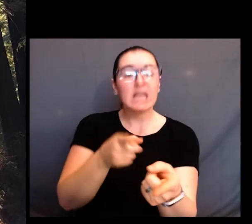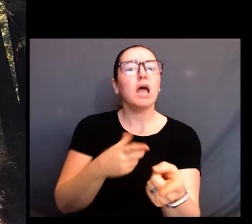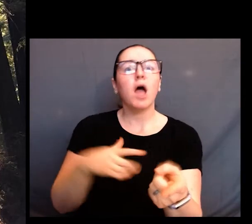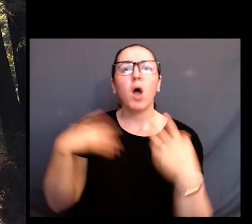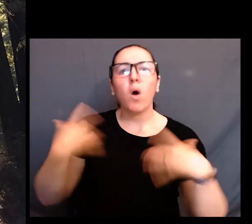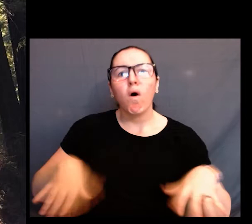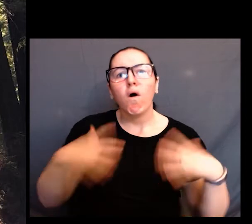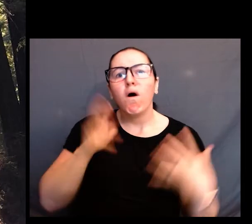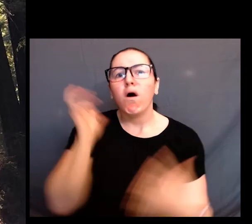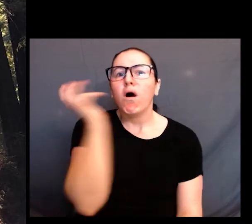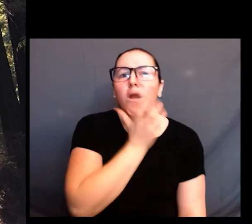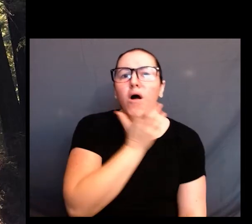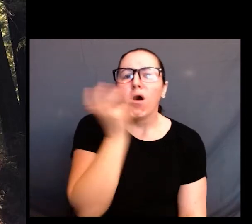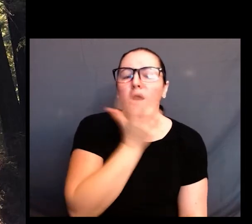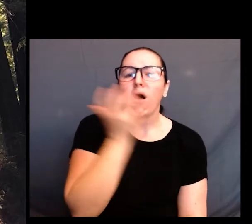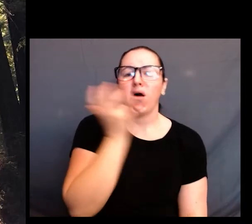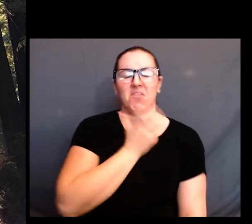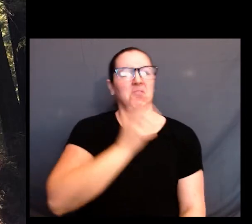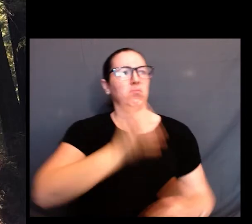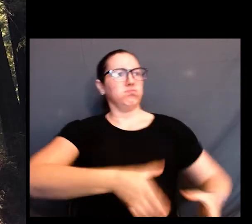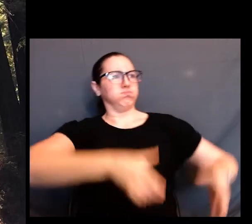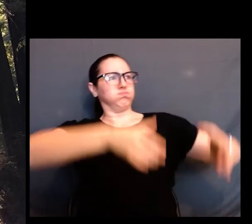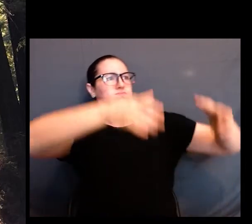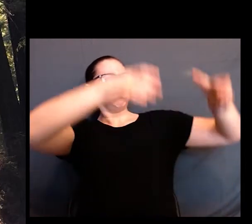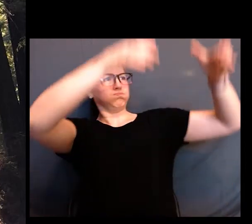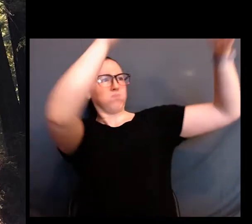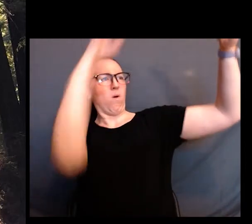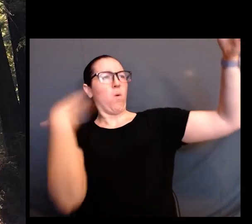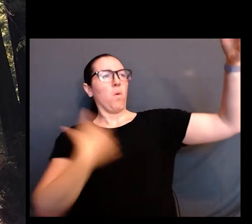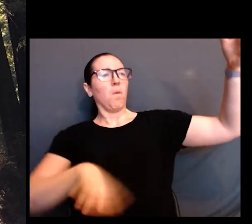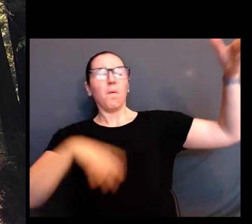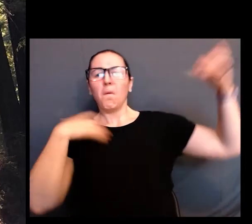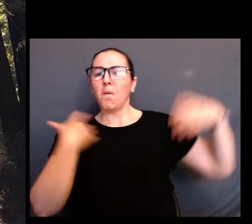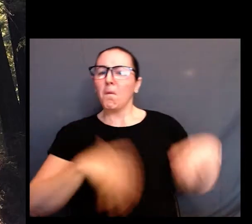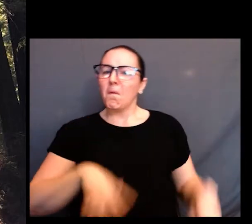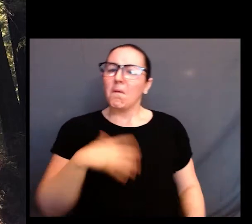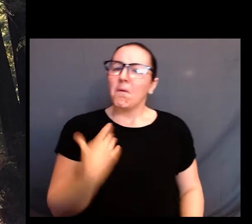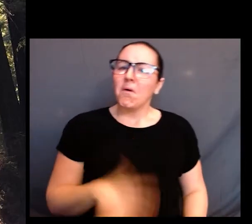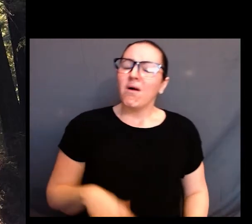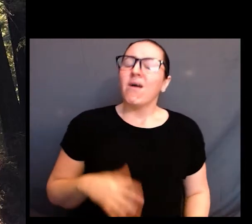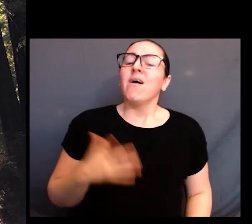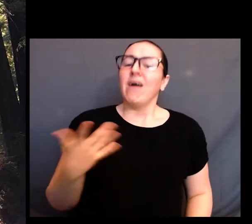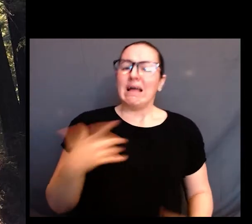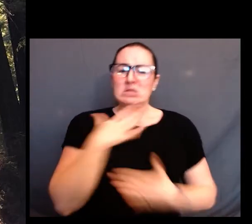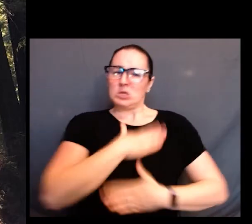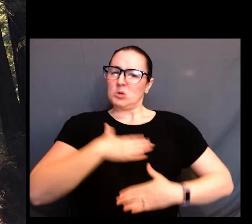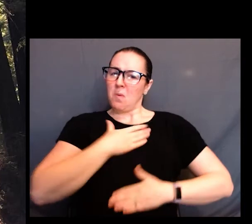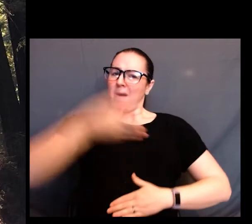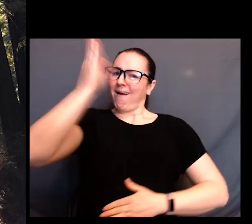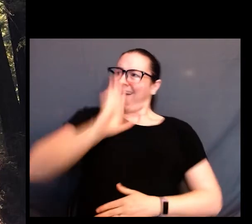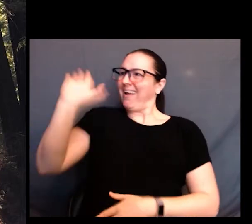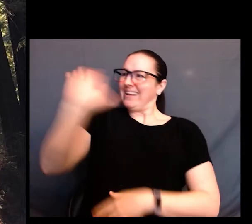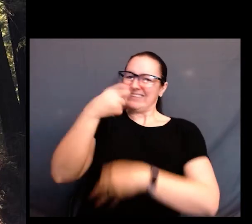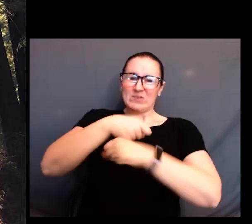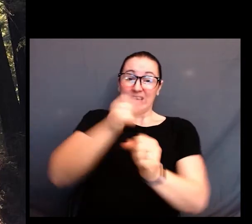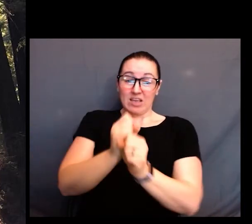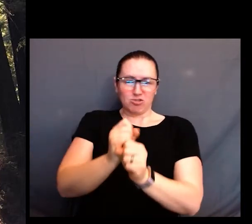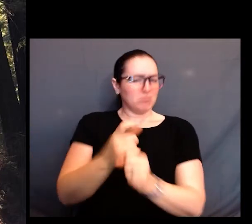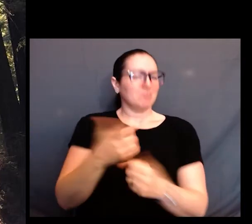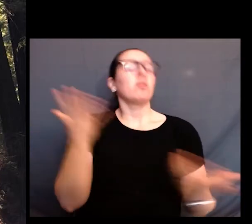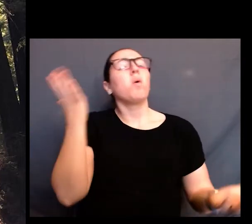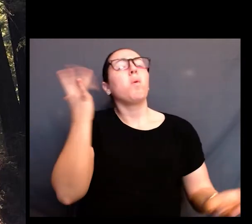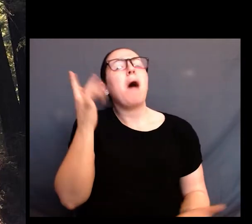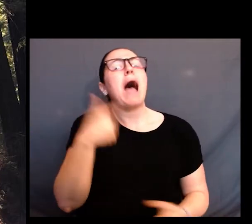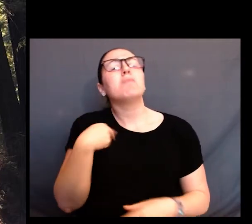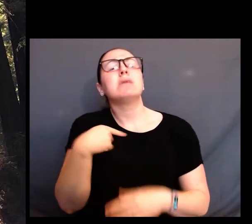daughter, it's awe-inspiring to look at the majesty of these incredible trees and enjoying God's creation.